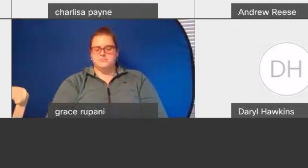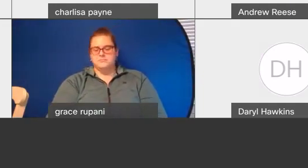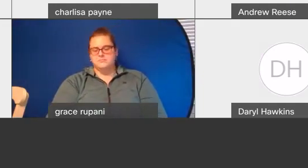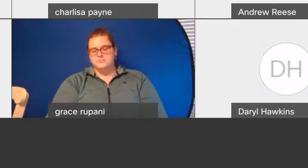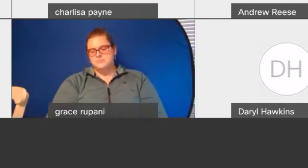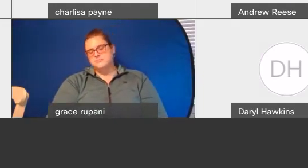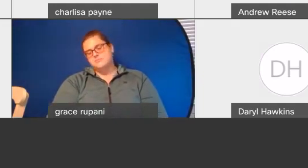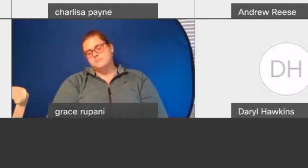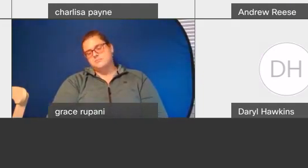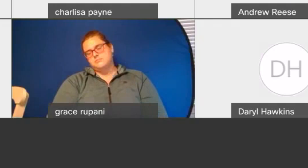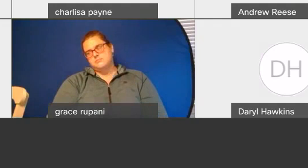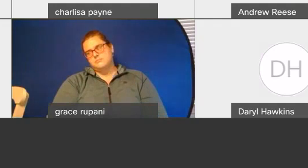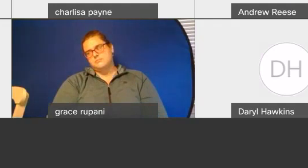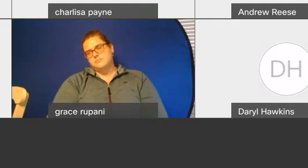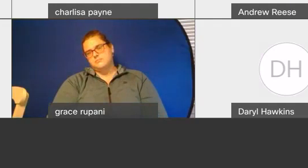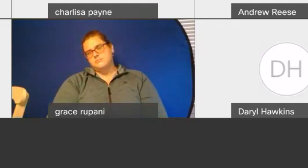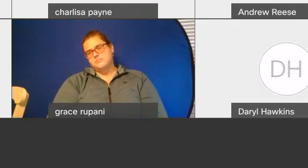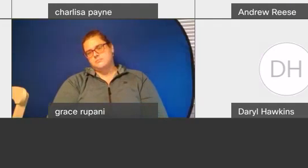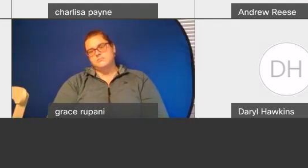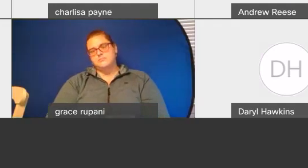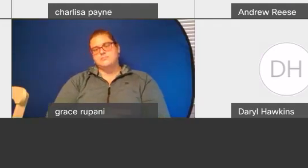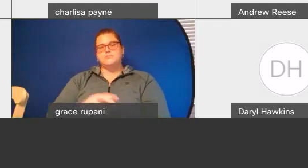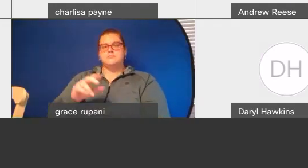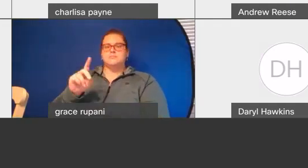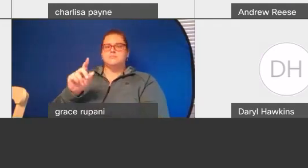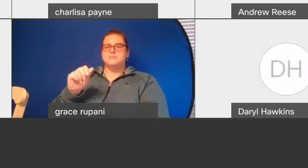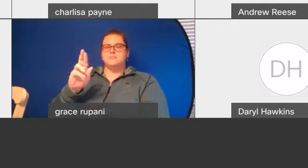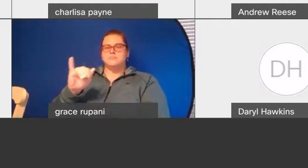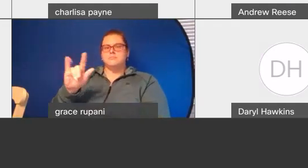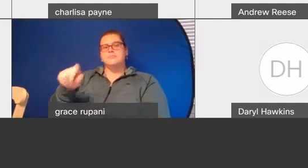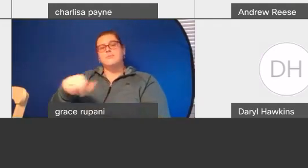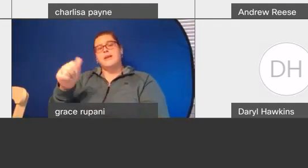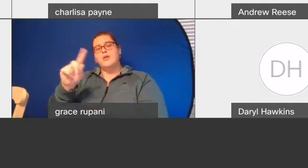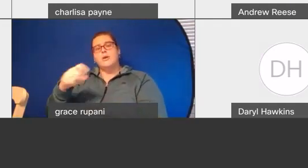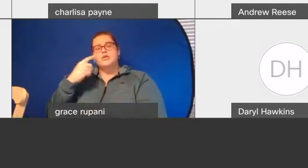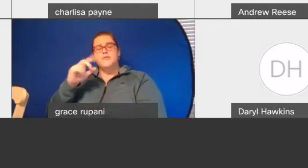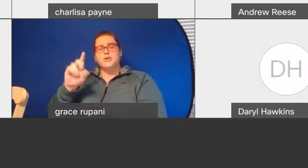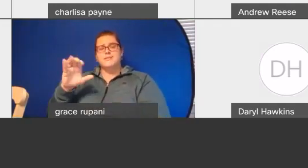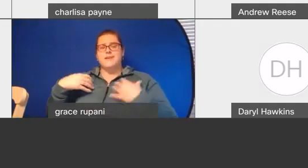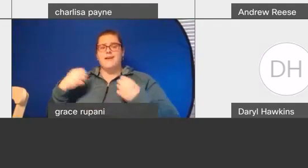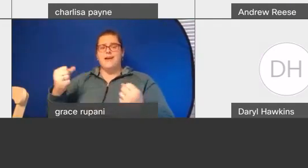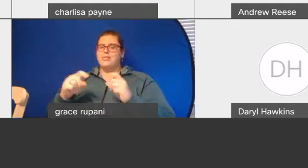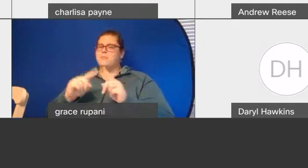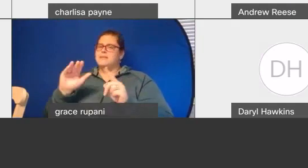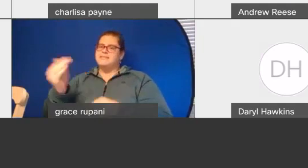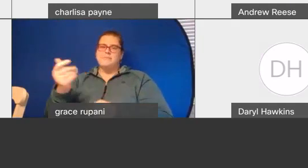Okay, there's an additional question for DC Health, but we're having some technical difficulties right now. I